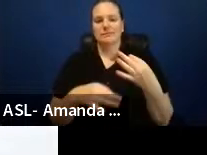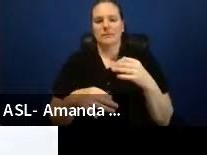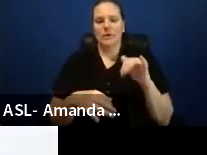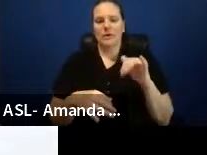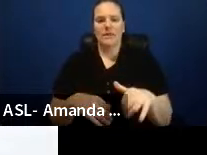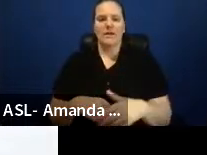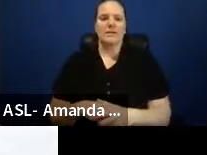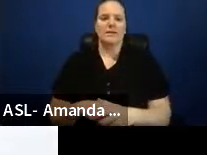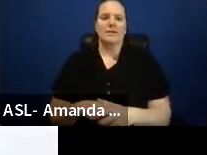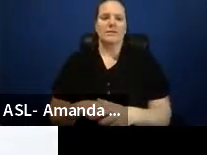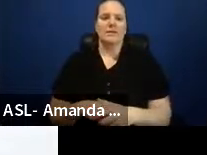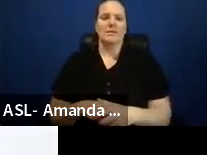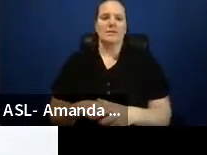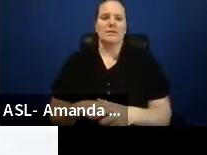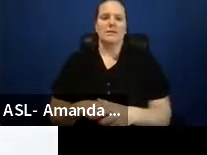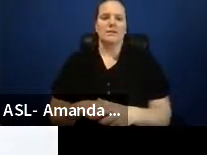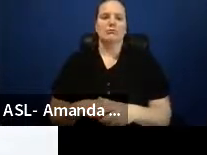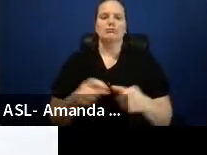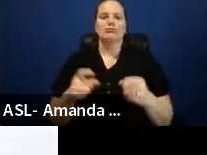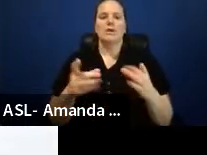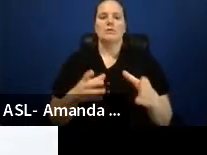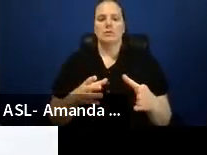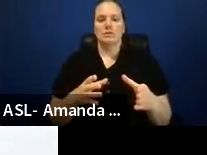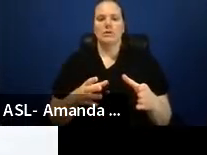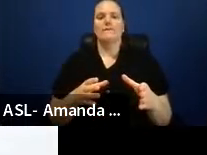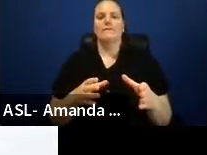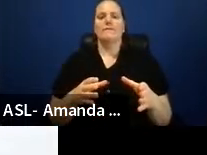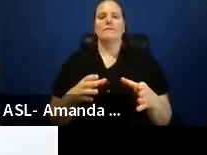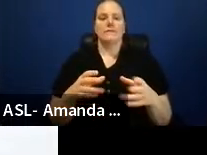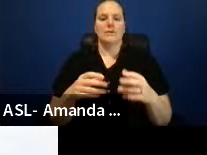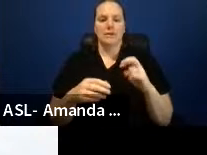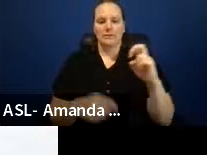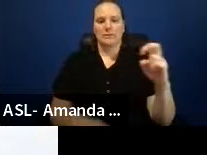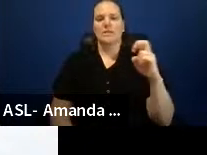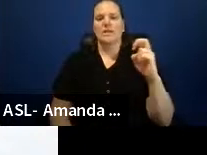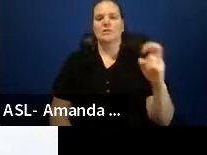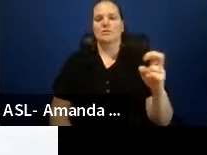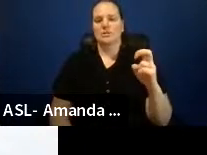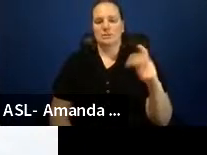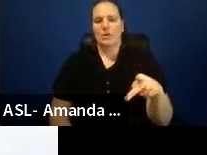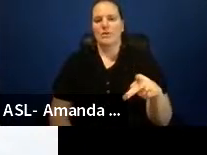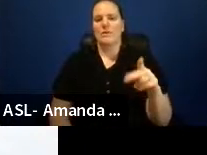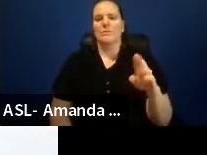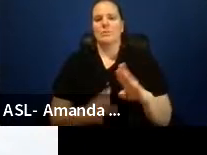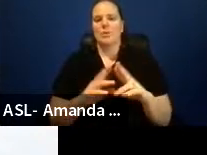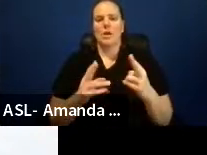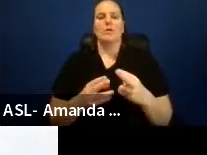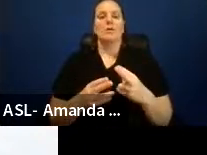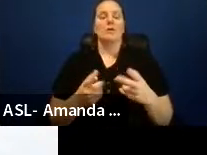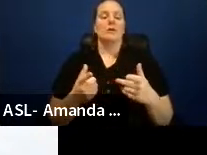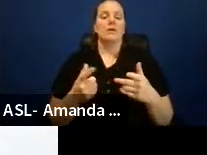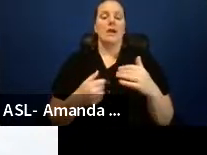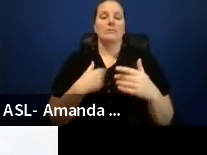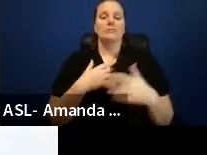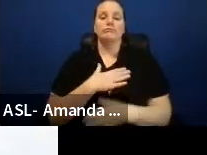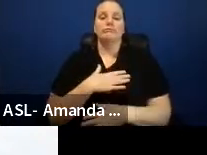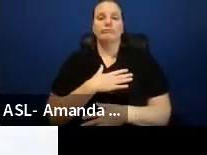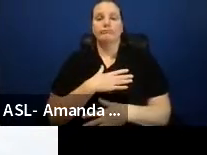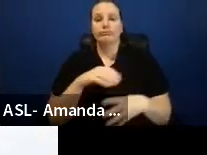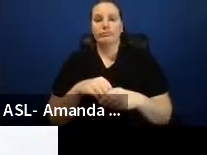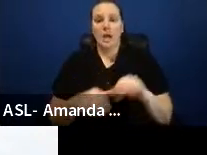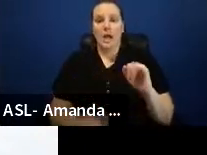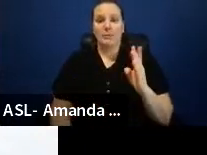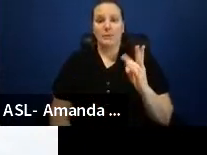I'm the director of the Portland Bureau of Transportation. Pleased to be here and pleased that the IBR program has continued to engage